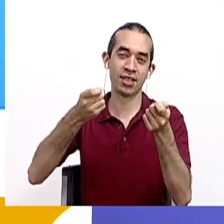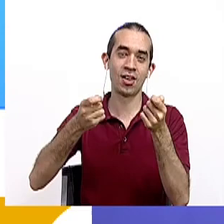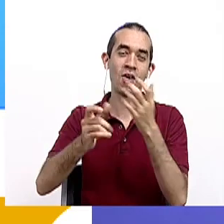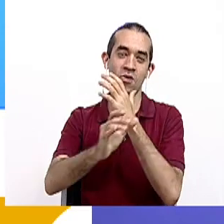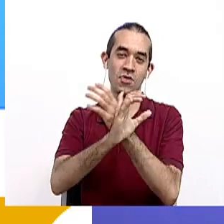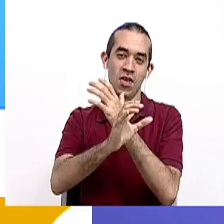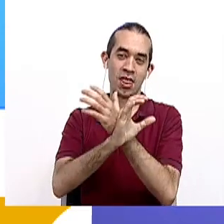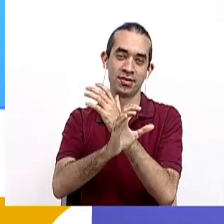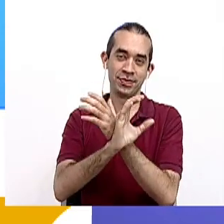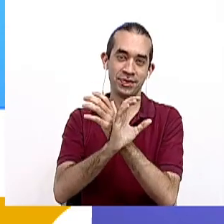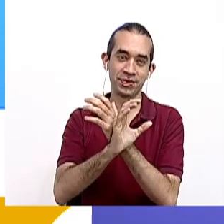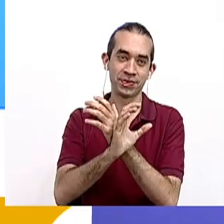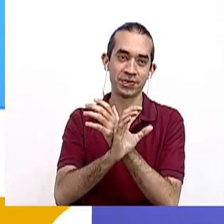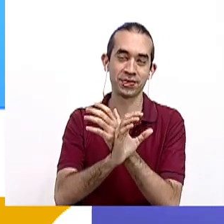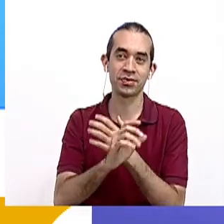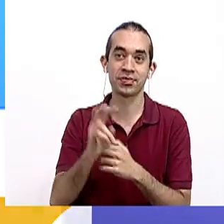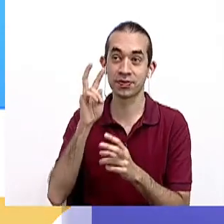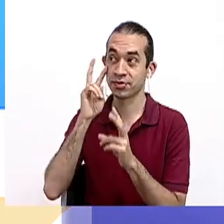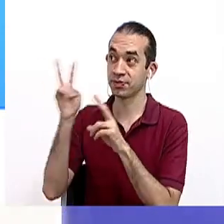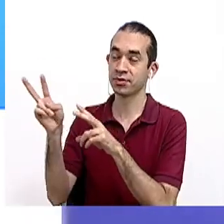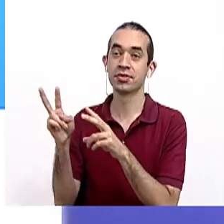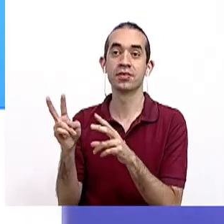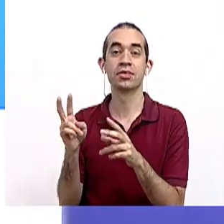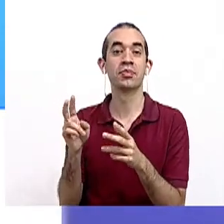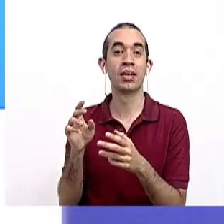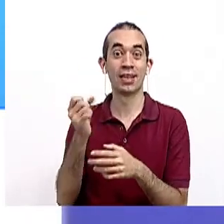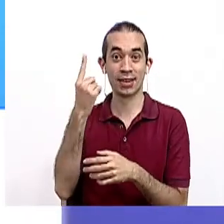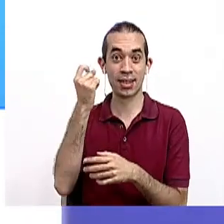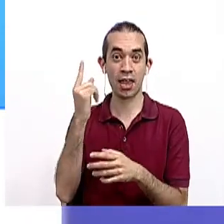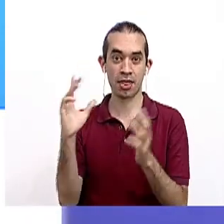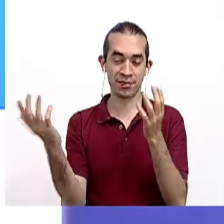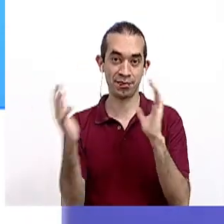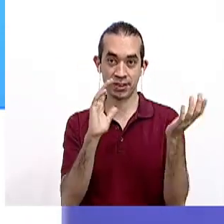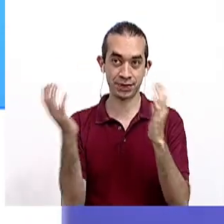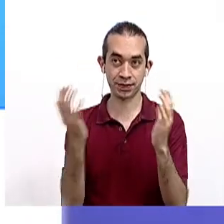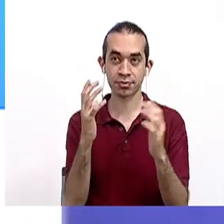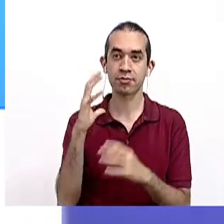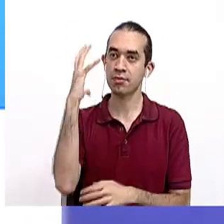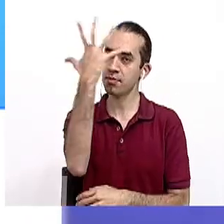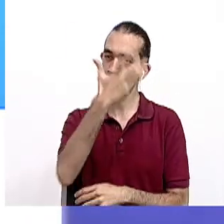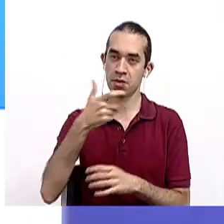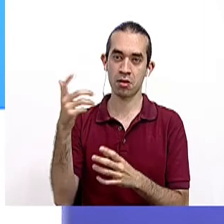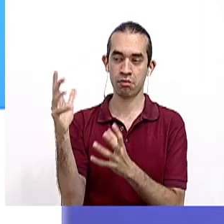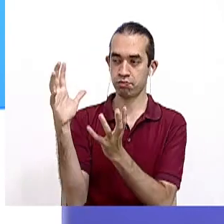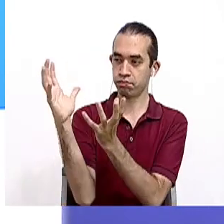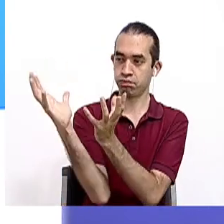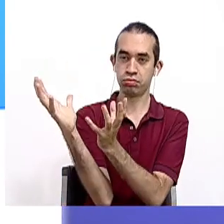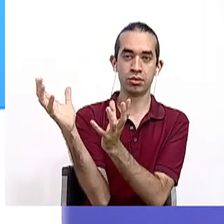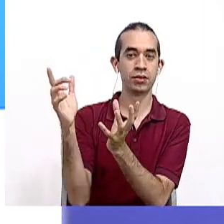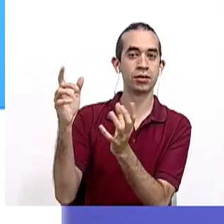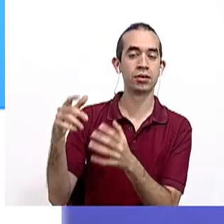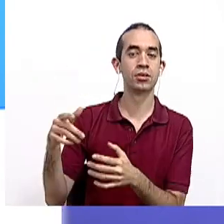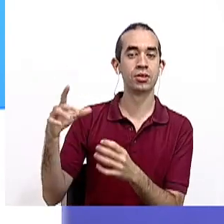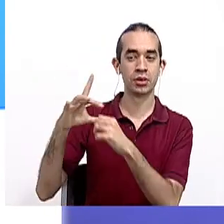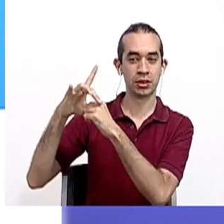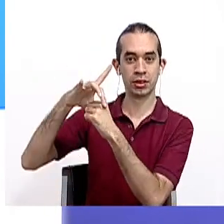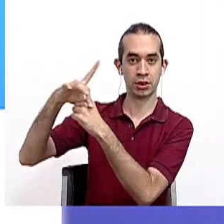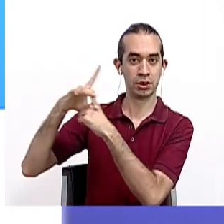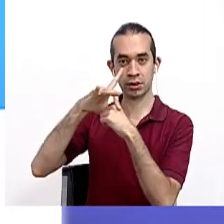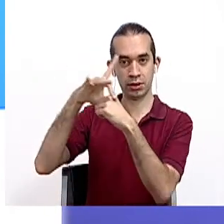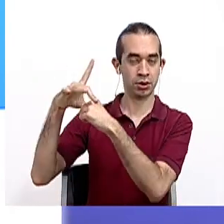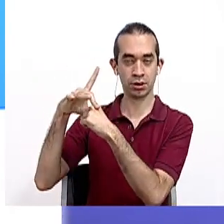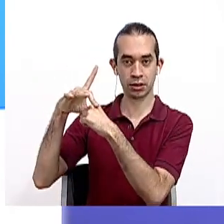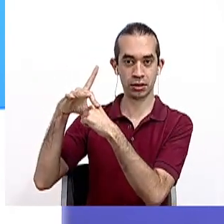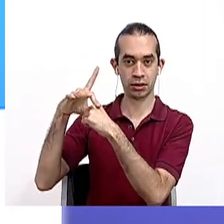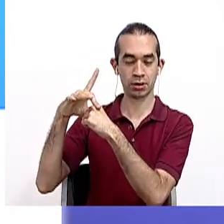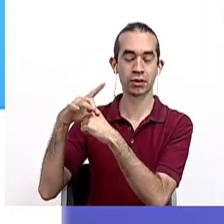care. So you see the metaphor? We get this beautiful glove over here of the world, the representation